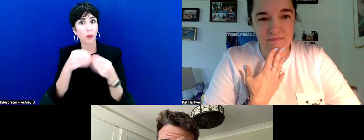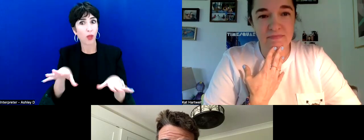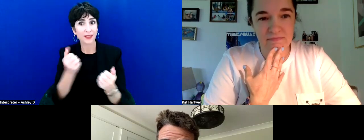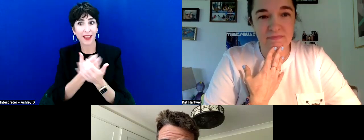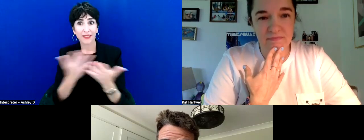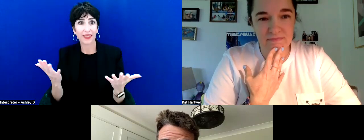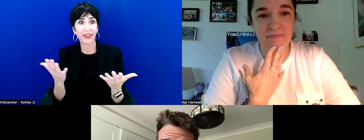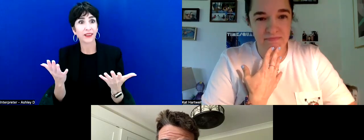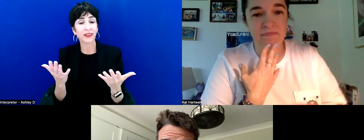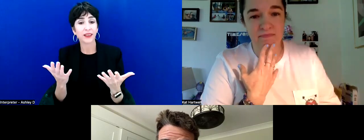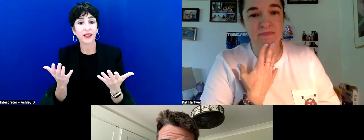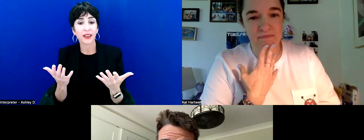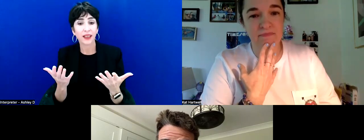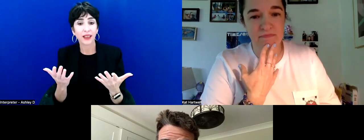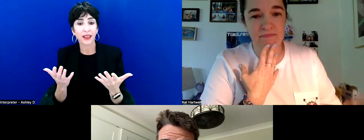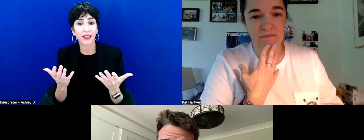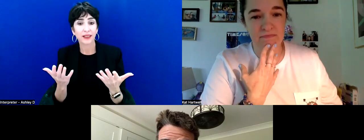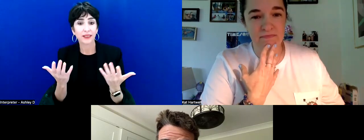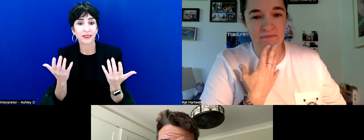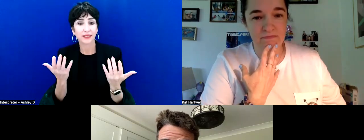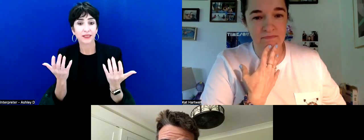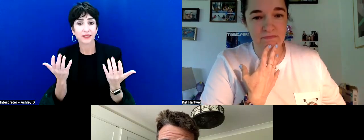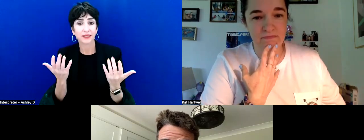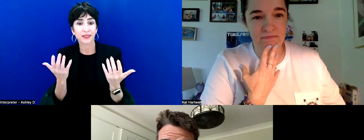and then Satan.